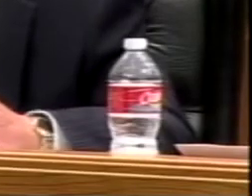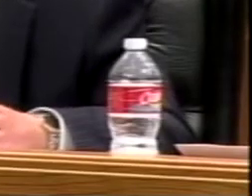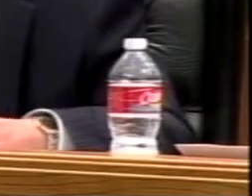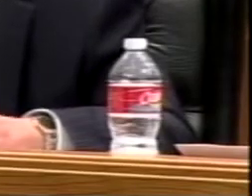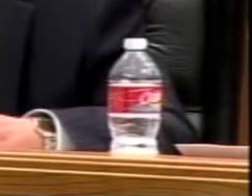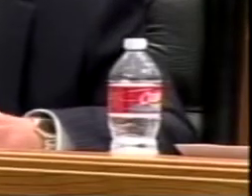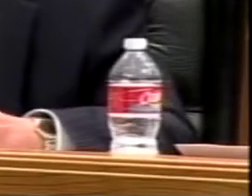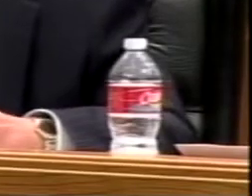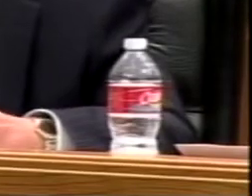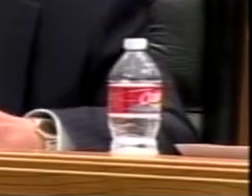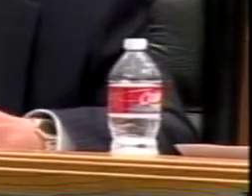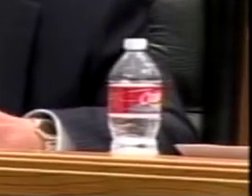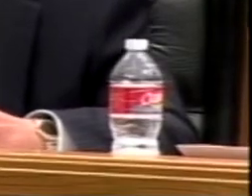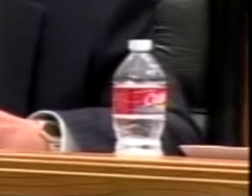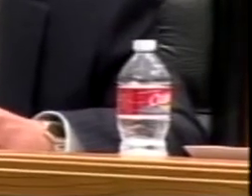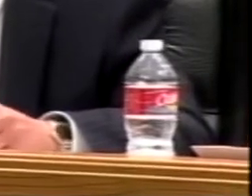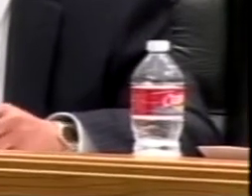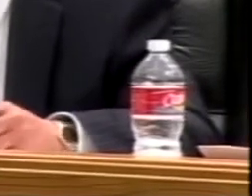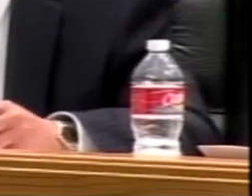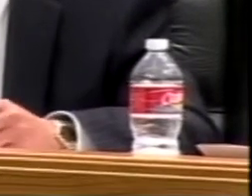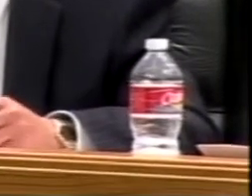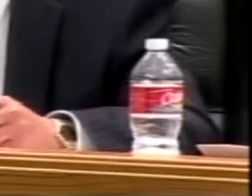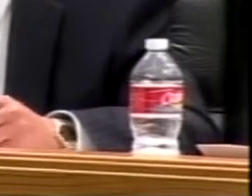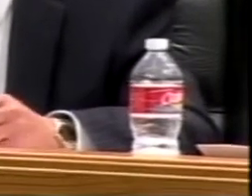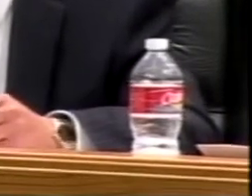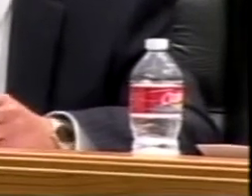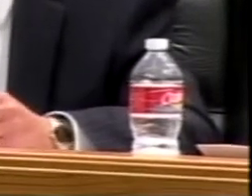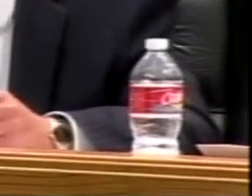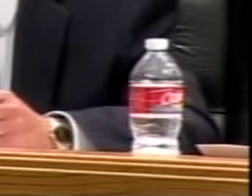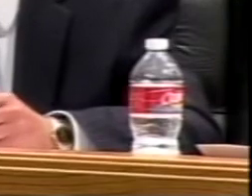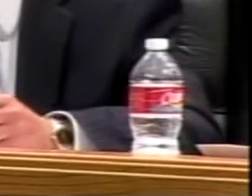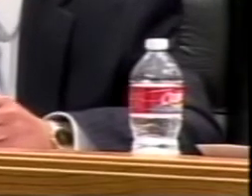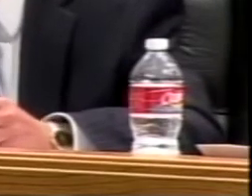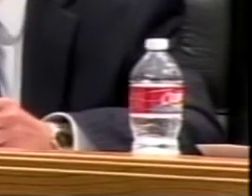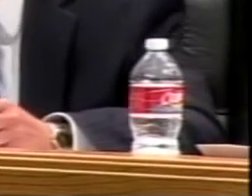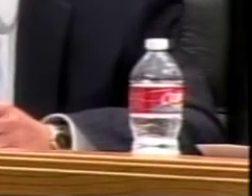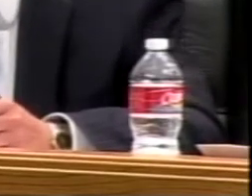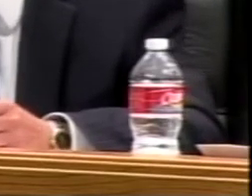Good afternoon, ladies and gentlemen. I'd like to call this meeting to order.